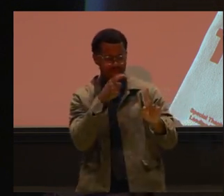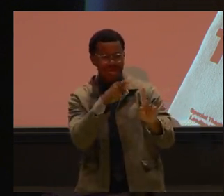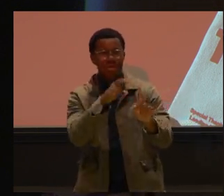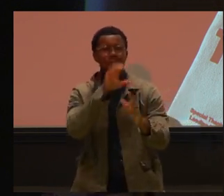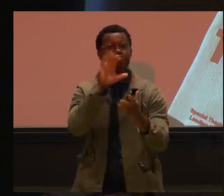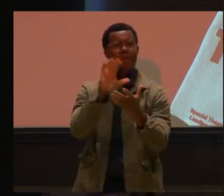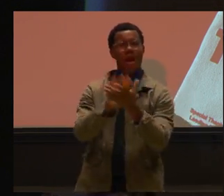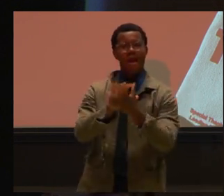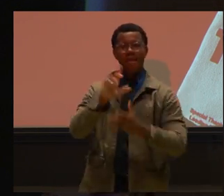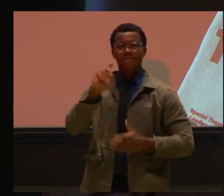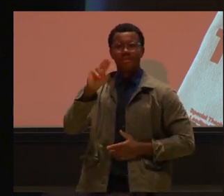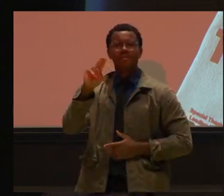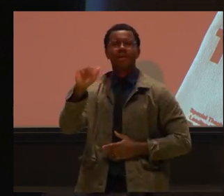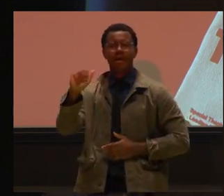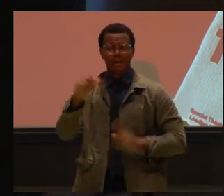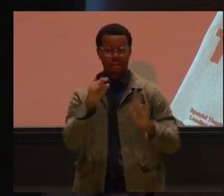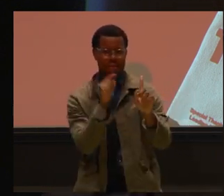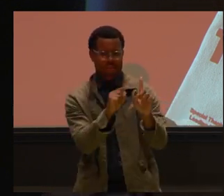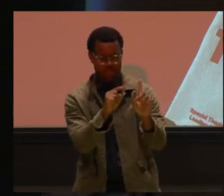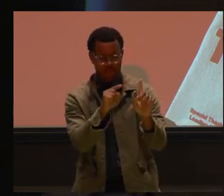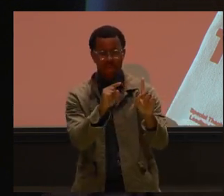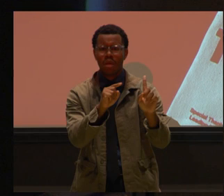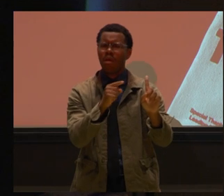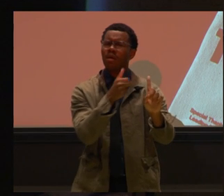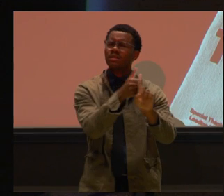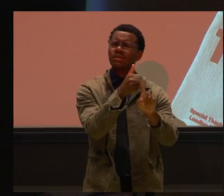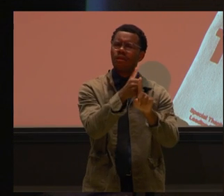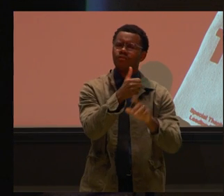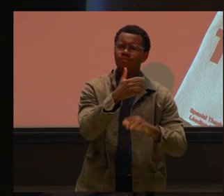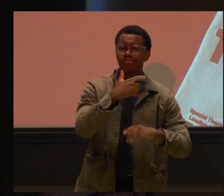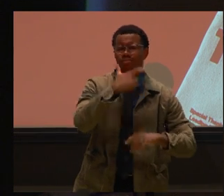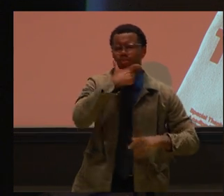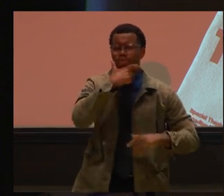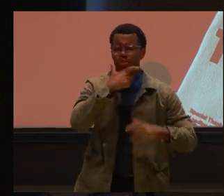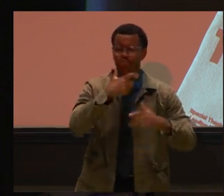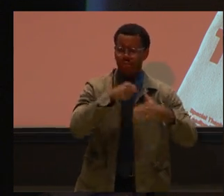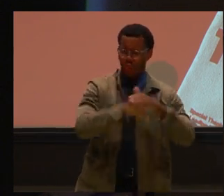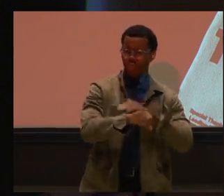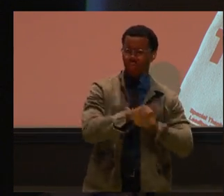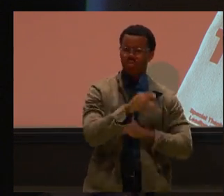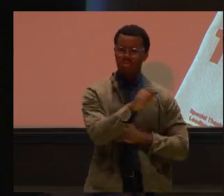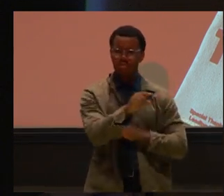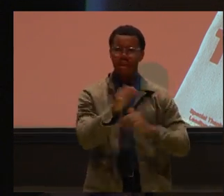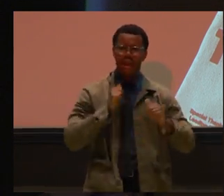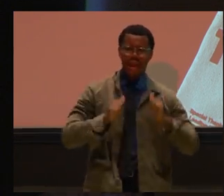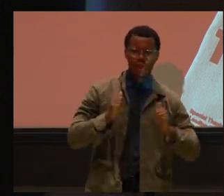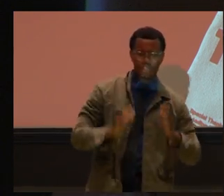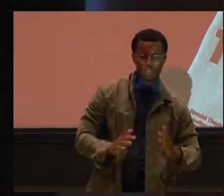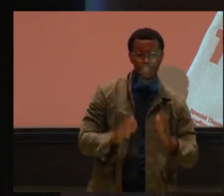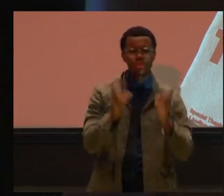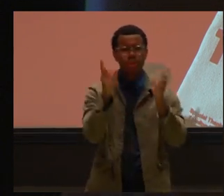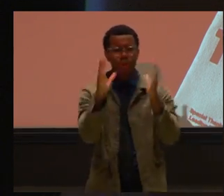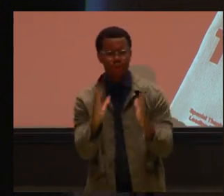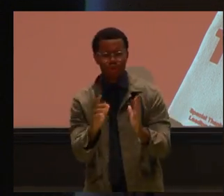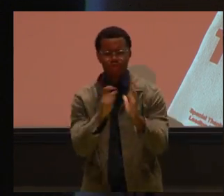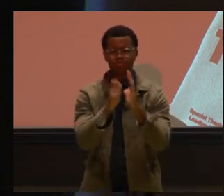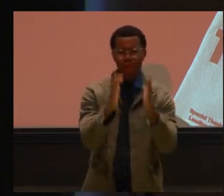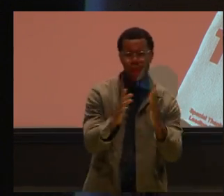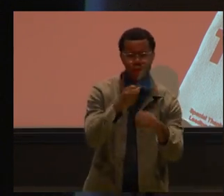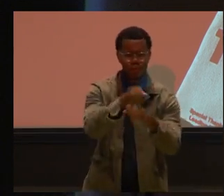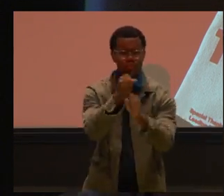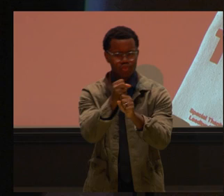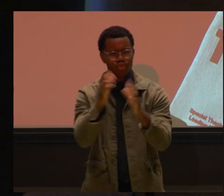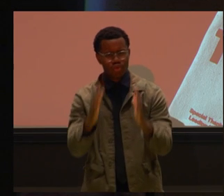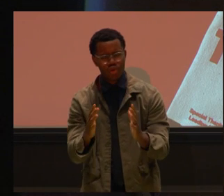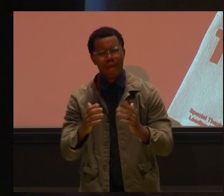Donna. Donna is a British-born actress, director, writer, and producer, and she and